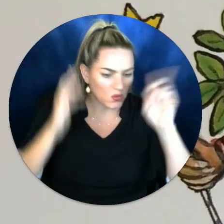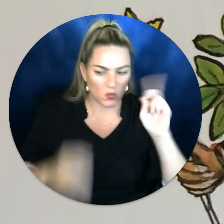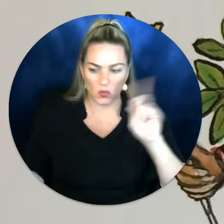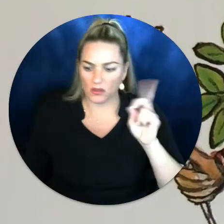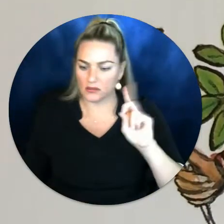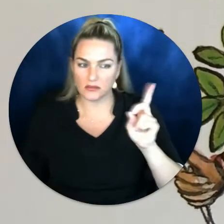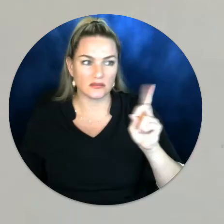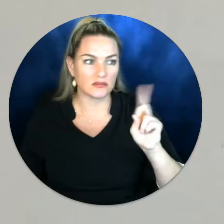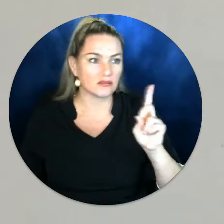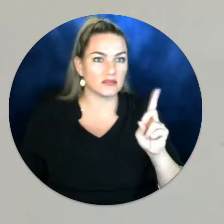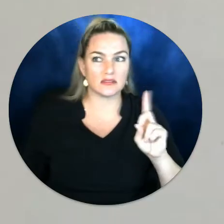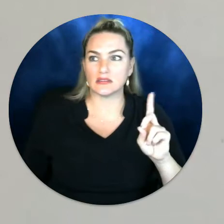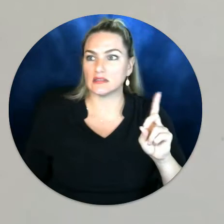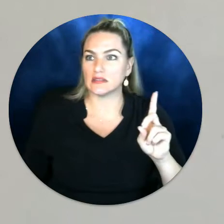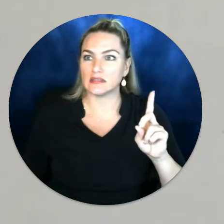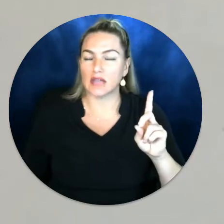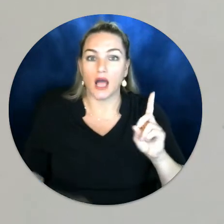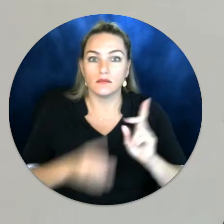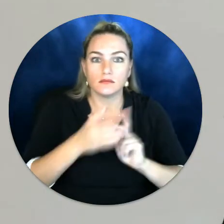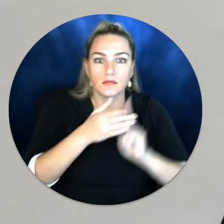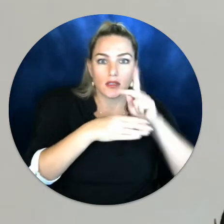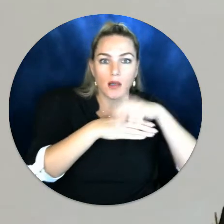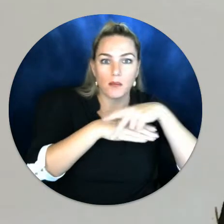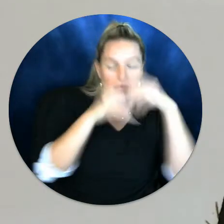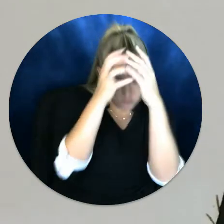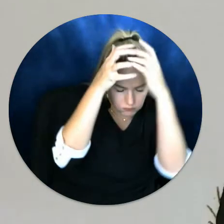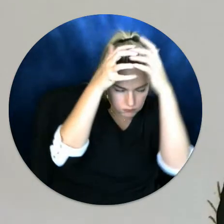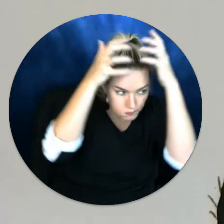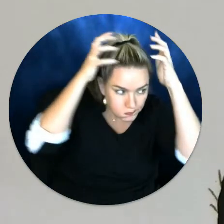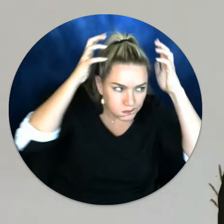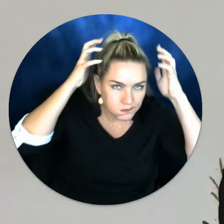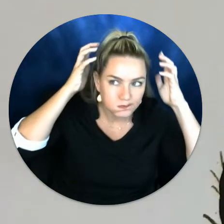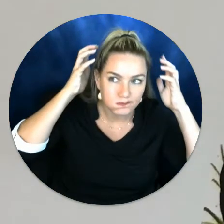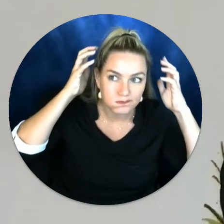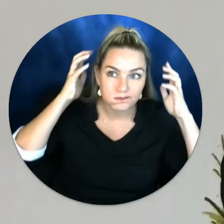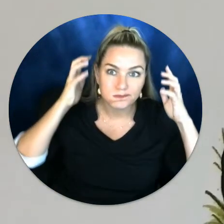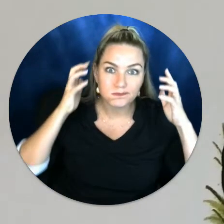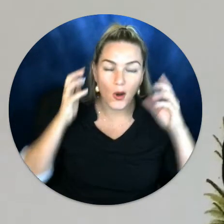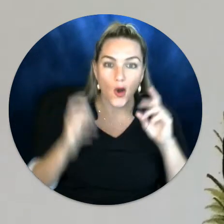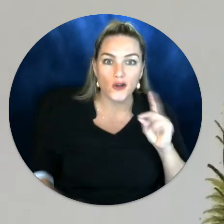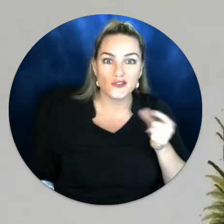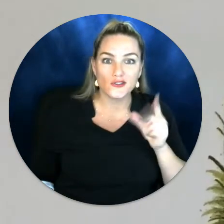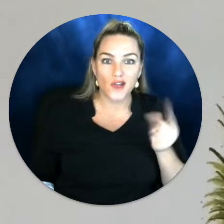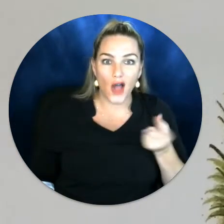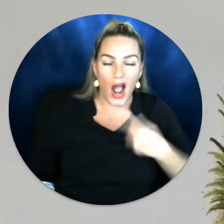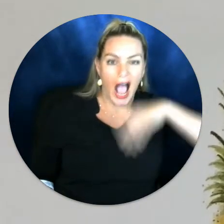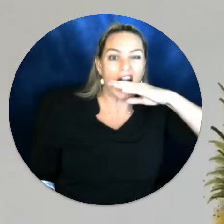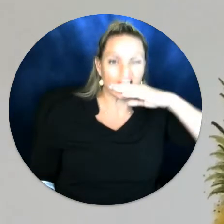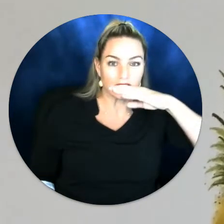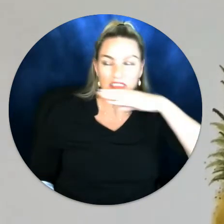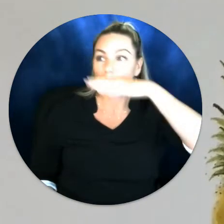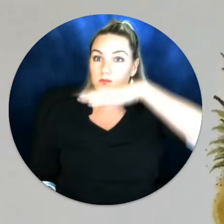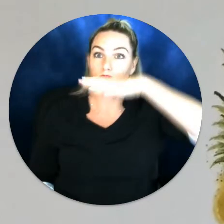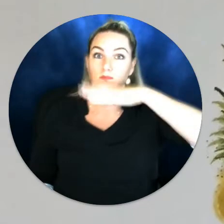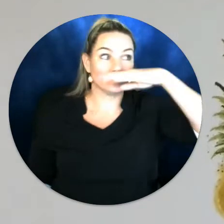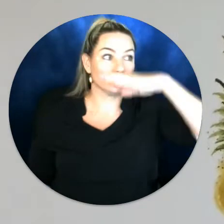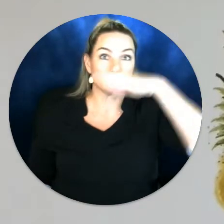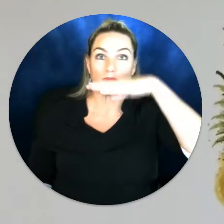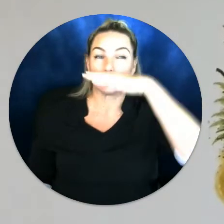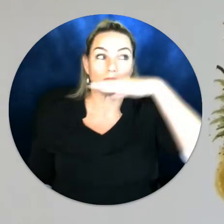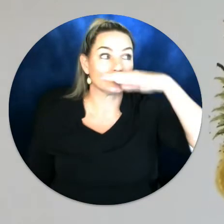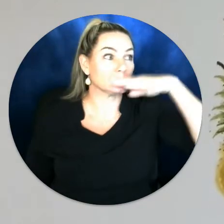found. Then out of the bushes, on thundering paws, there bounded a dog with the hat in